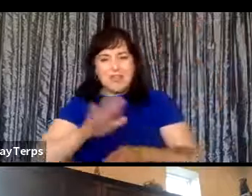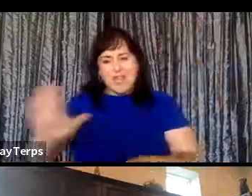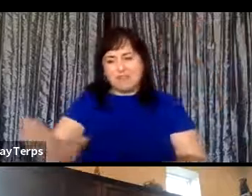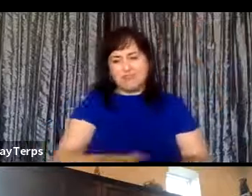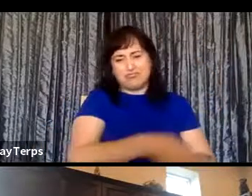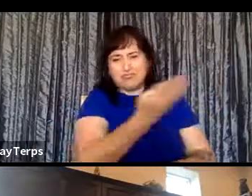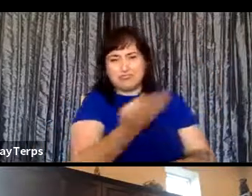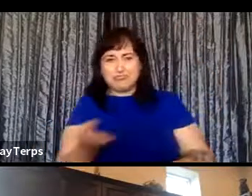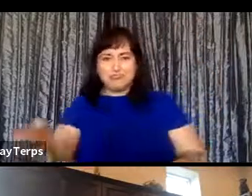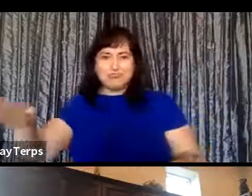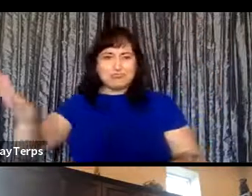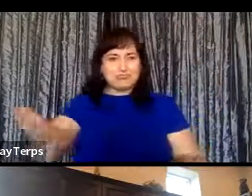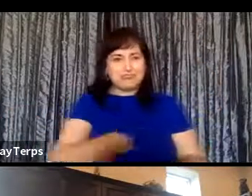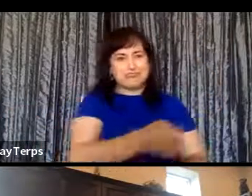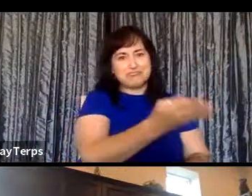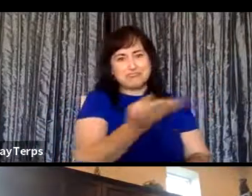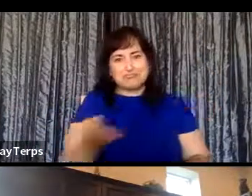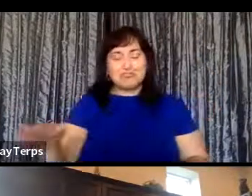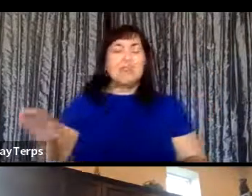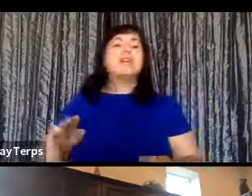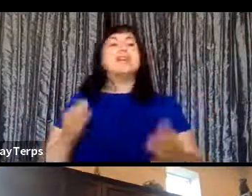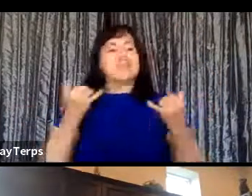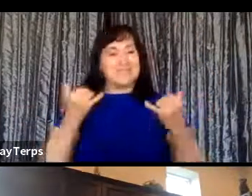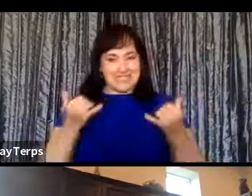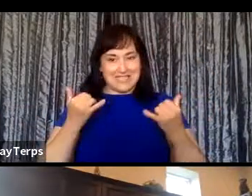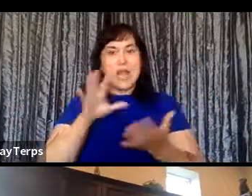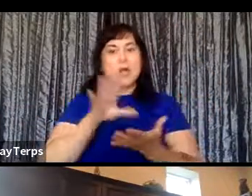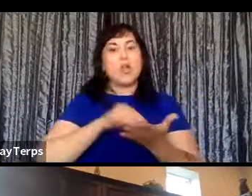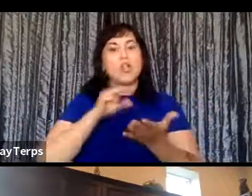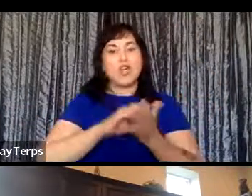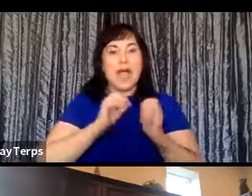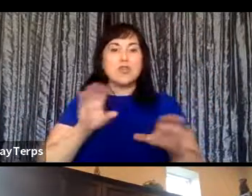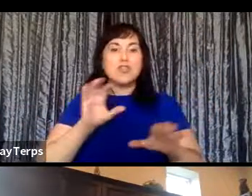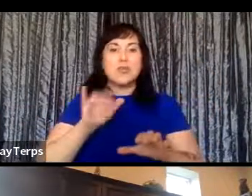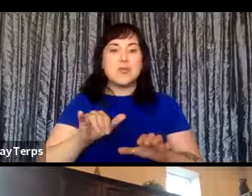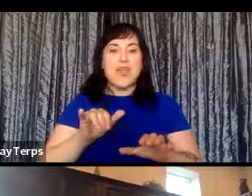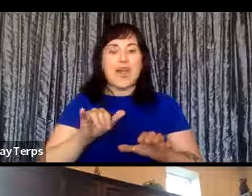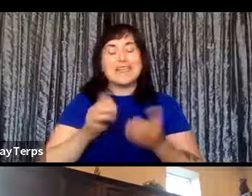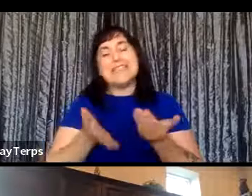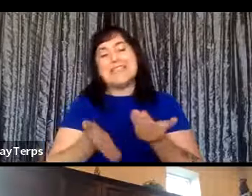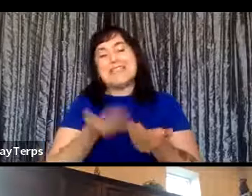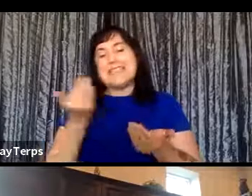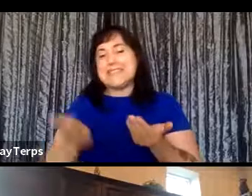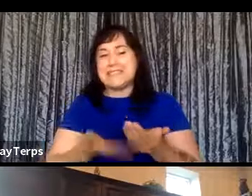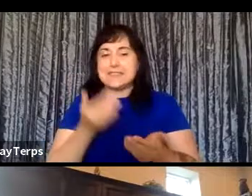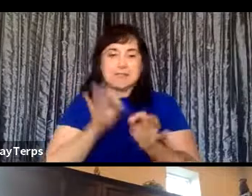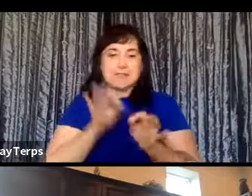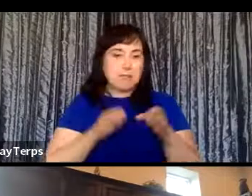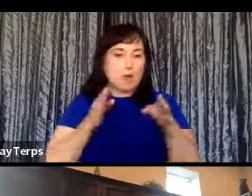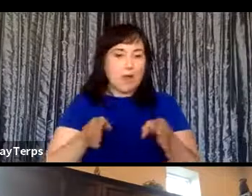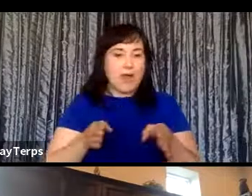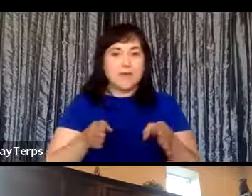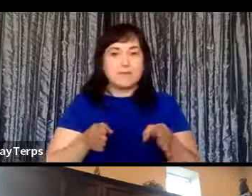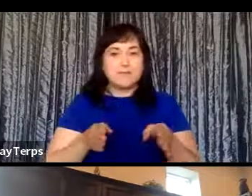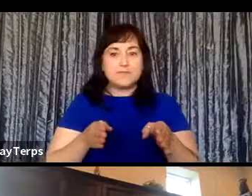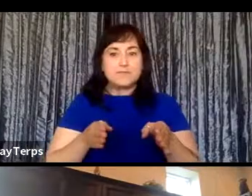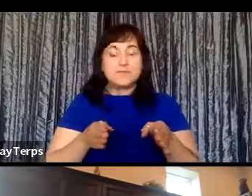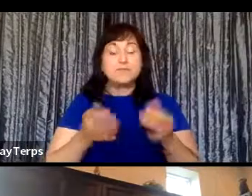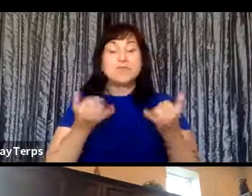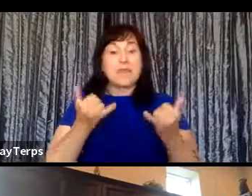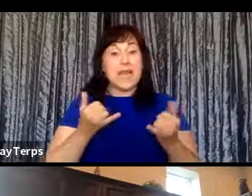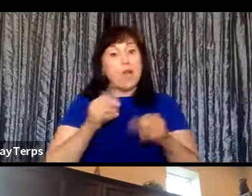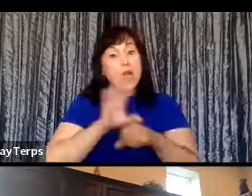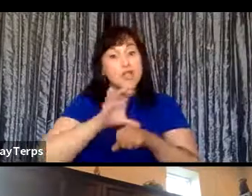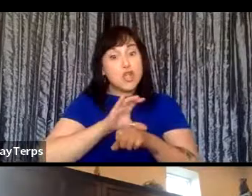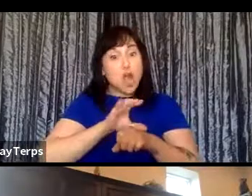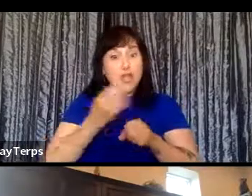spatula, moving it back and around. Today, as I said, you're going to be learning how to do that in a very easy, simple way. What I need you to do is hold up the chocolate you are going